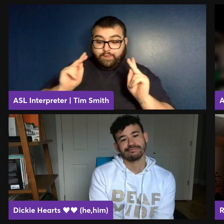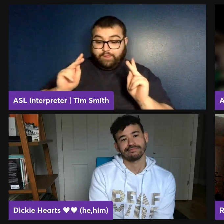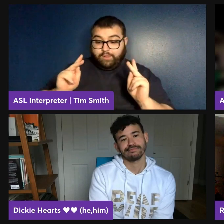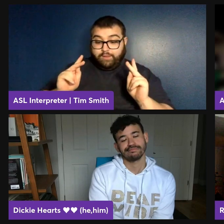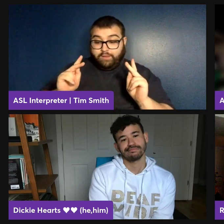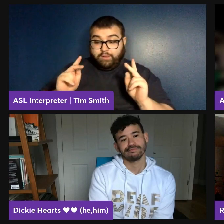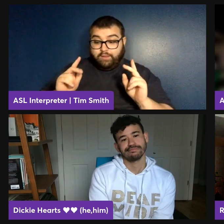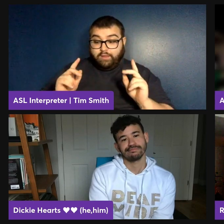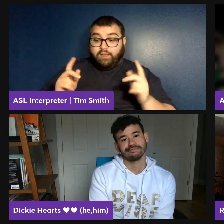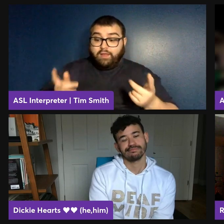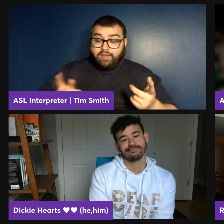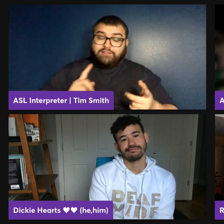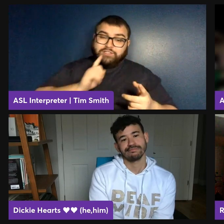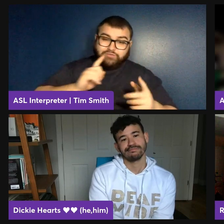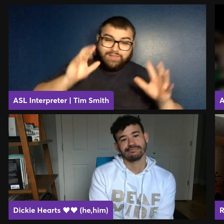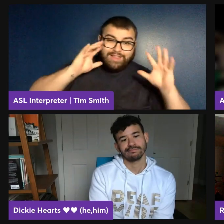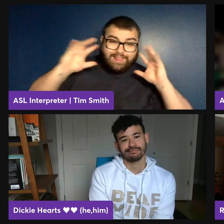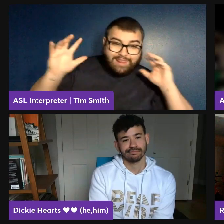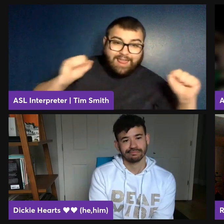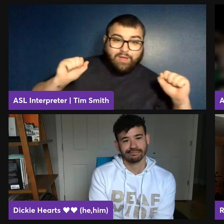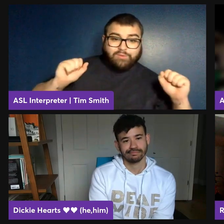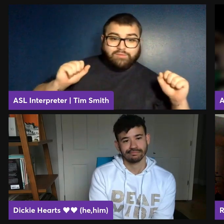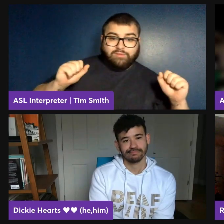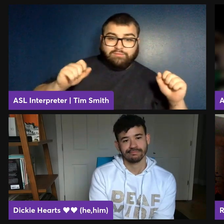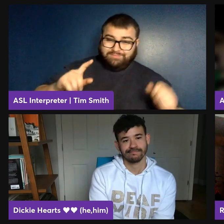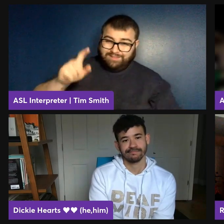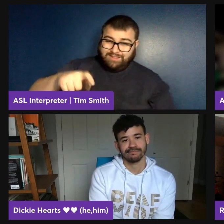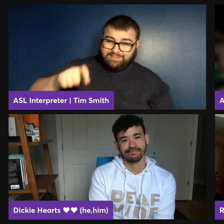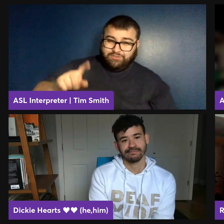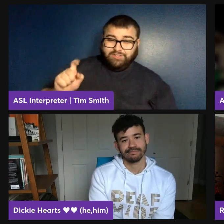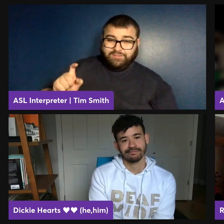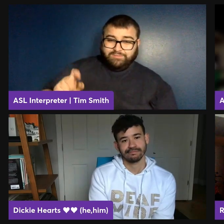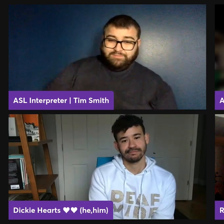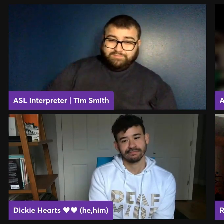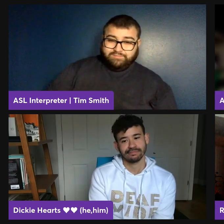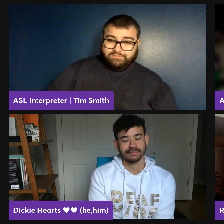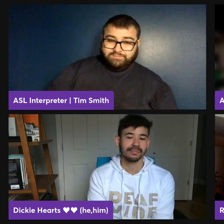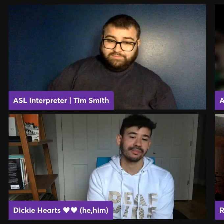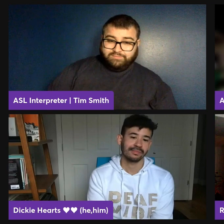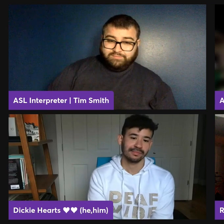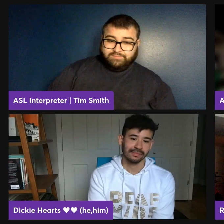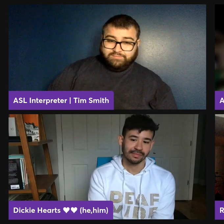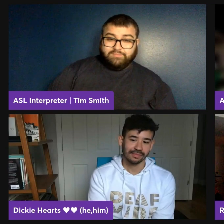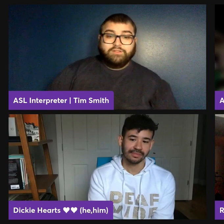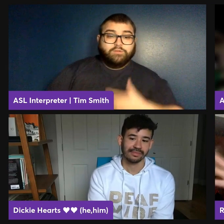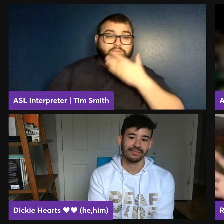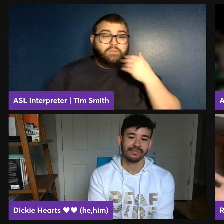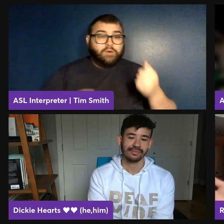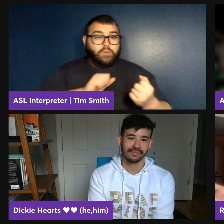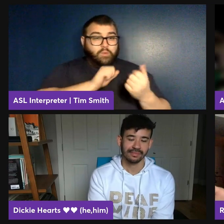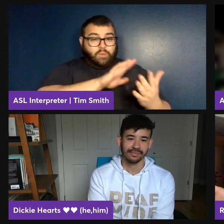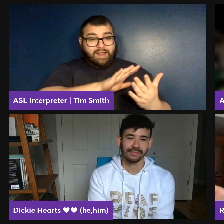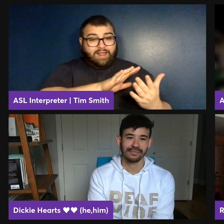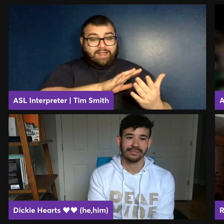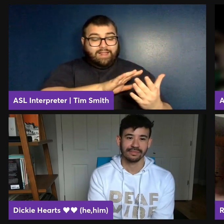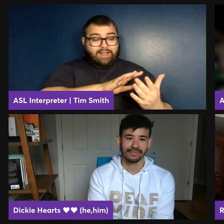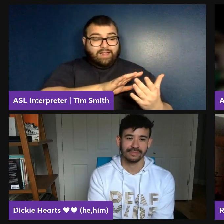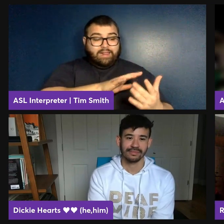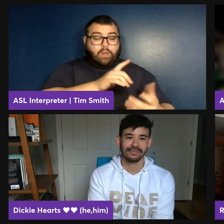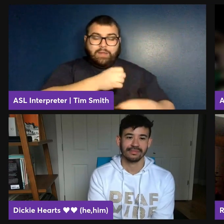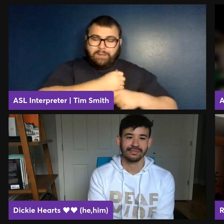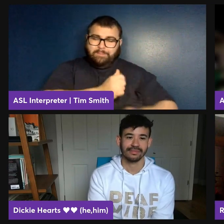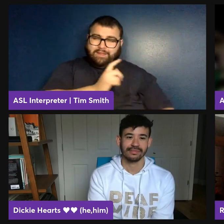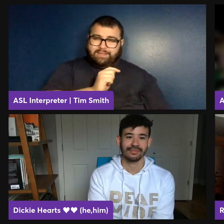is this really loud sound really all that necessary? And is there a better way that we can maybe make